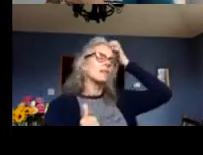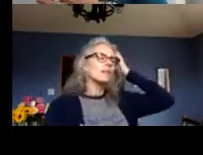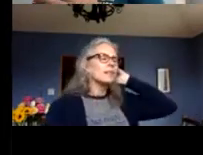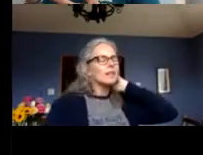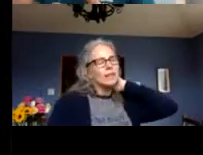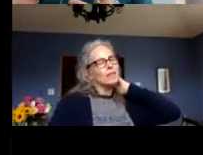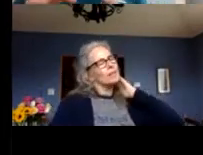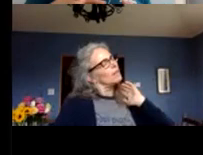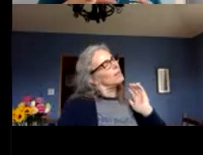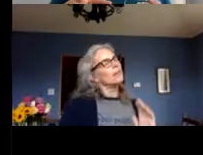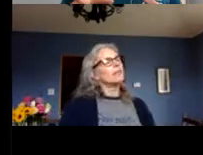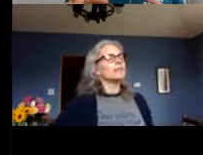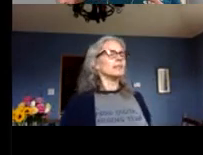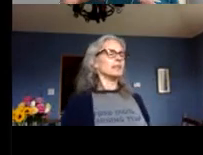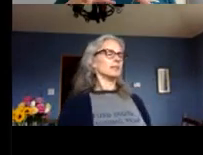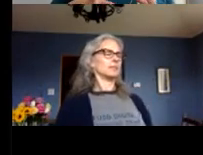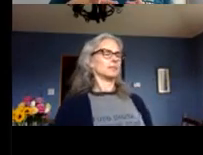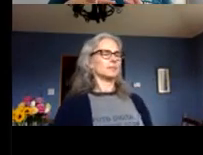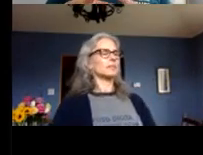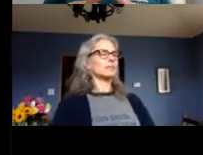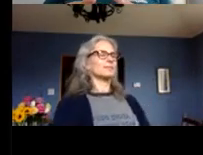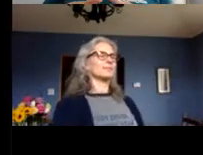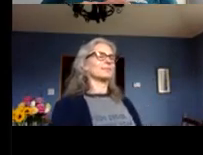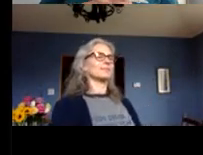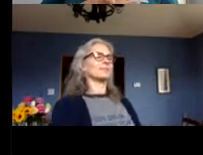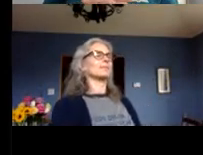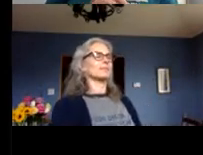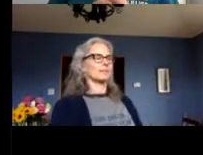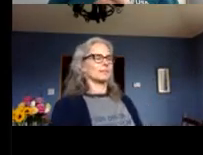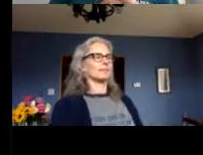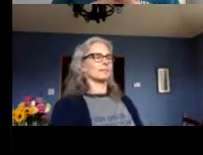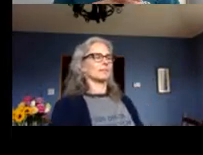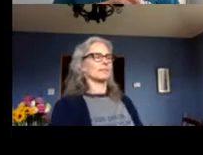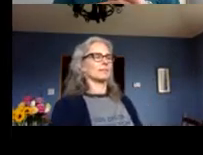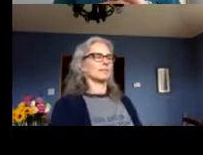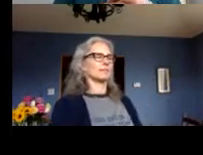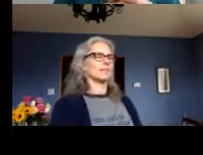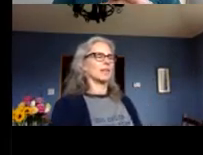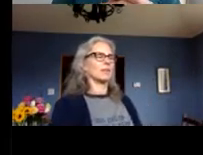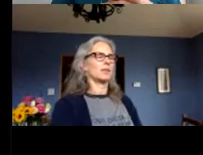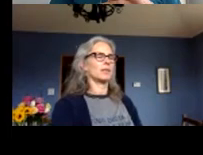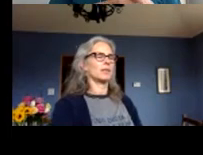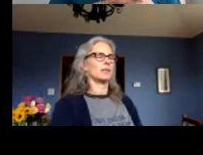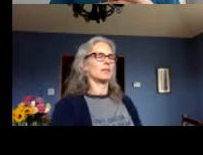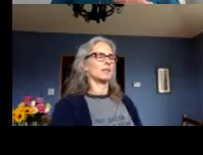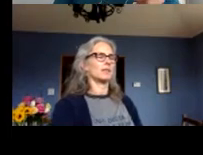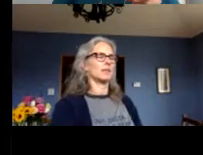second. Go back to your classroom if you've got it open, your new one. And I want you to locate the classwork tab and click on it so you go to classwork.